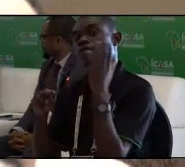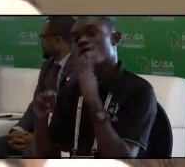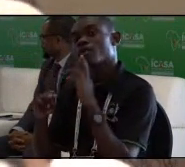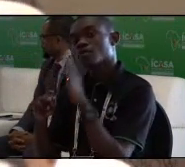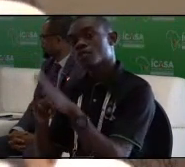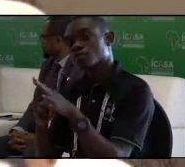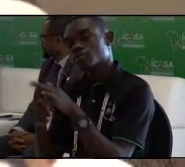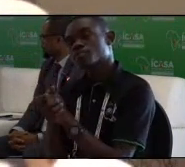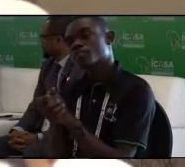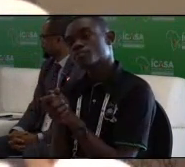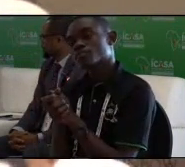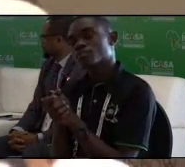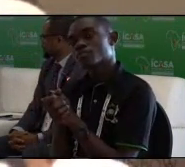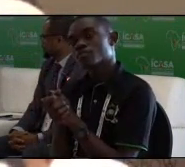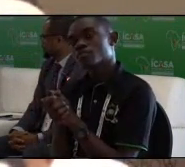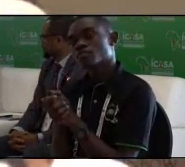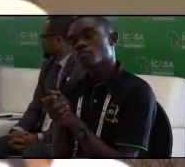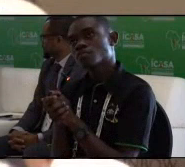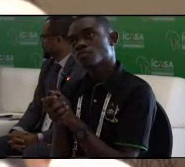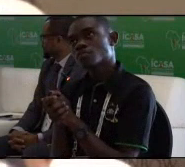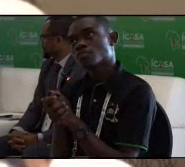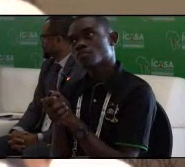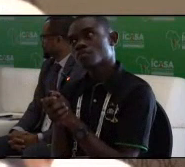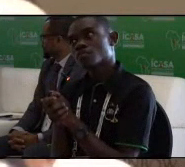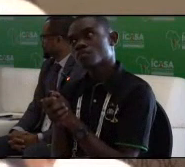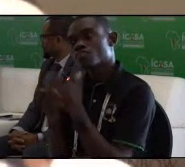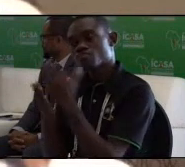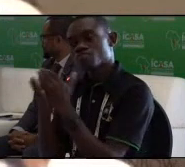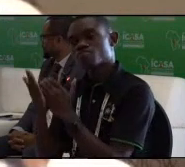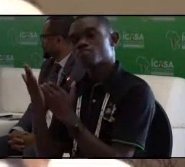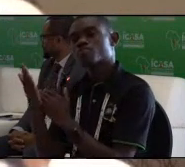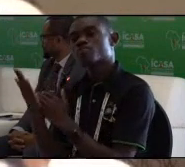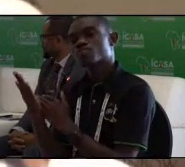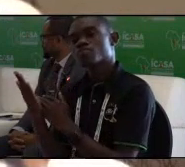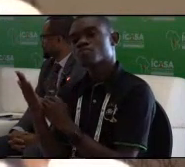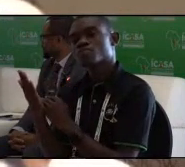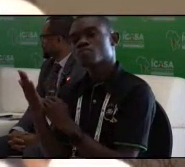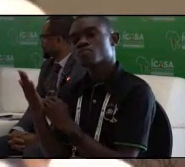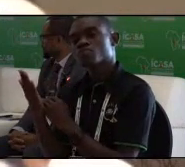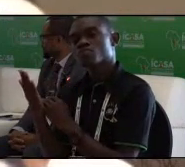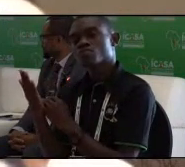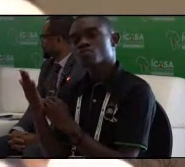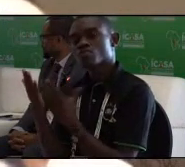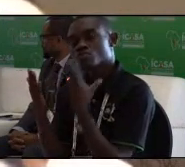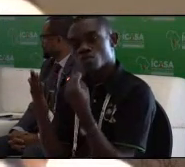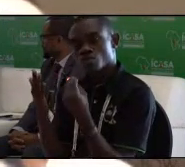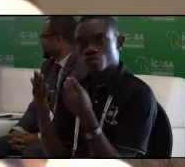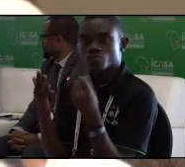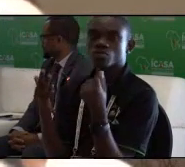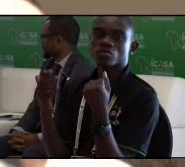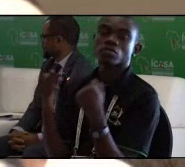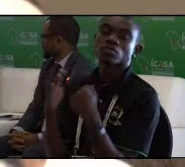Now, in terms of forecasting, supply chain, planning, resource mobilization,